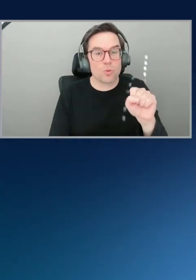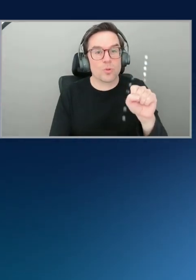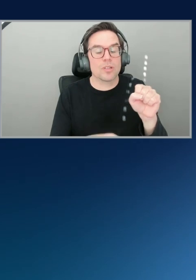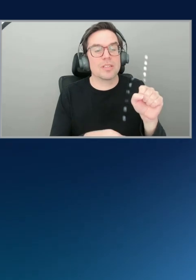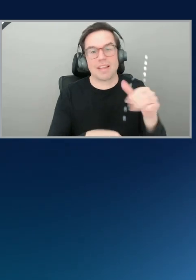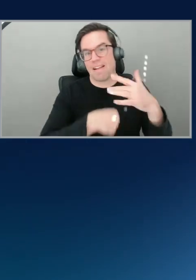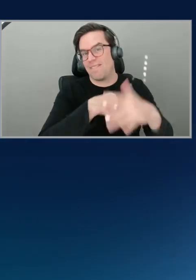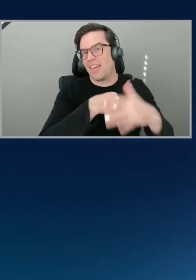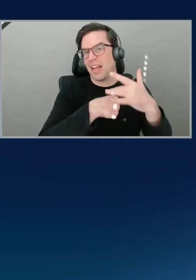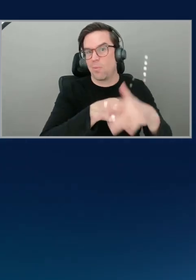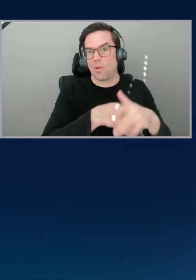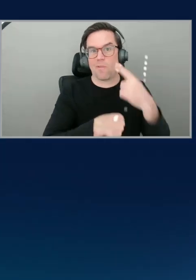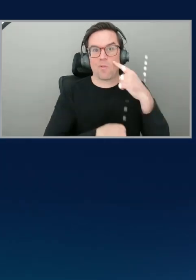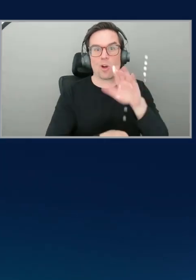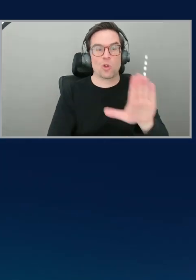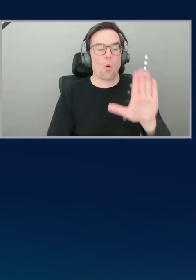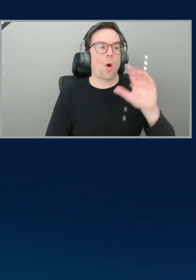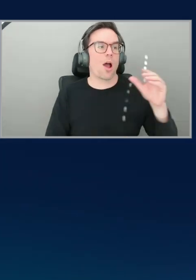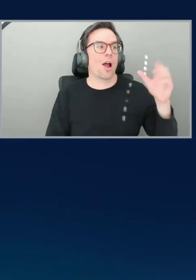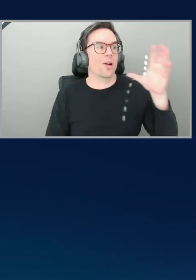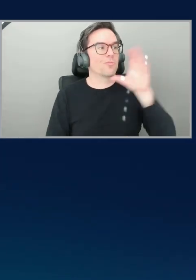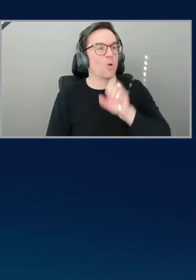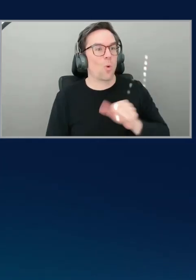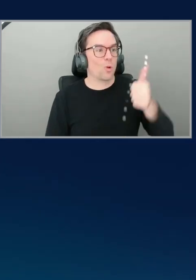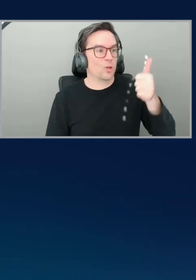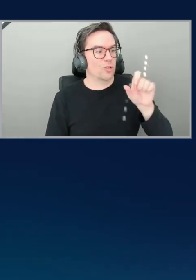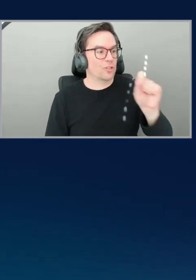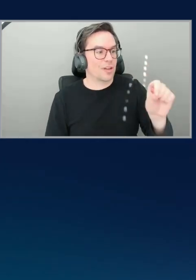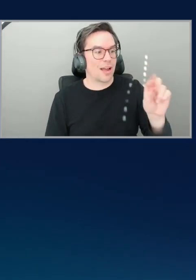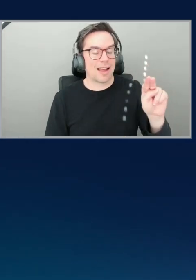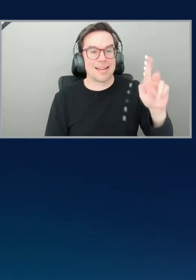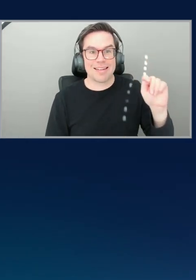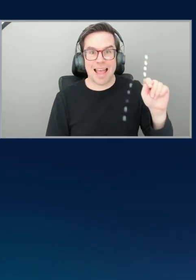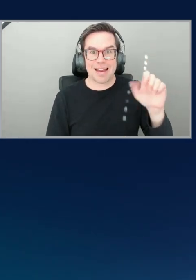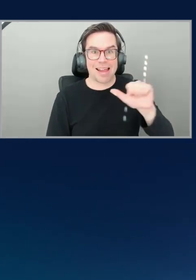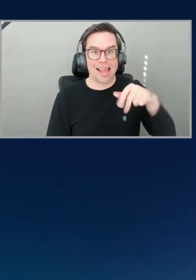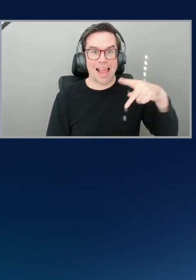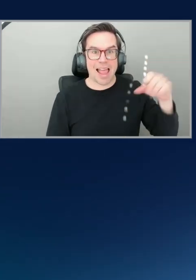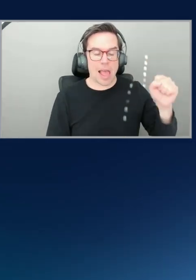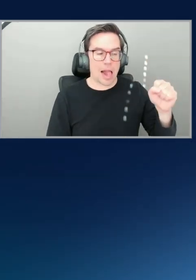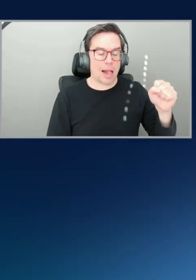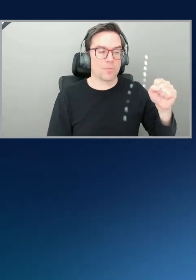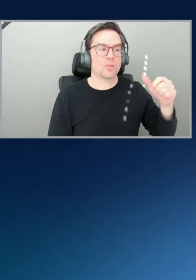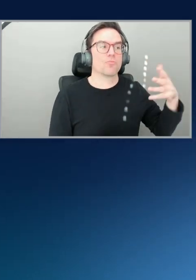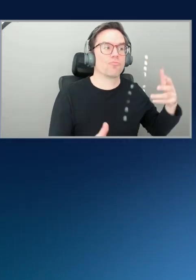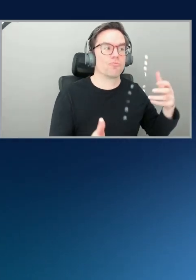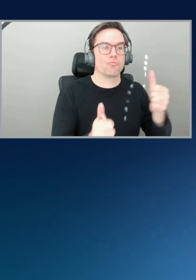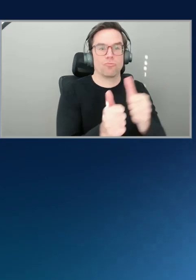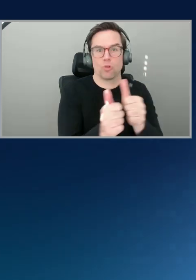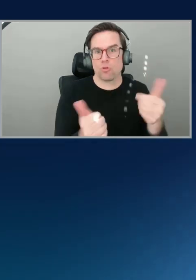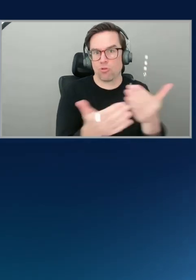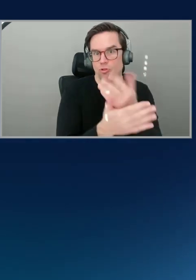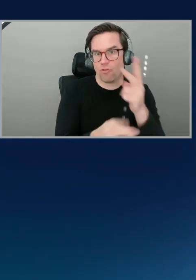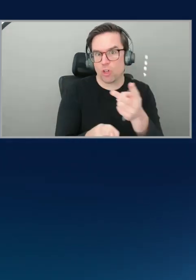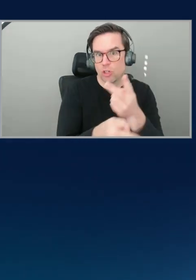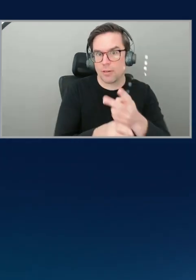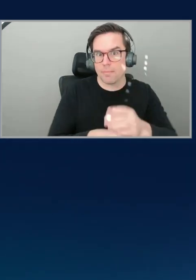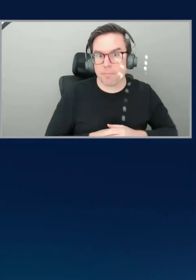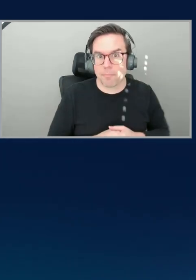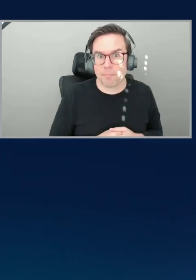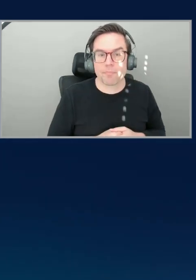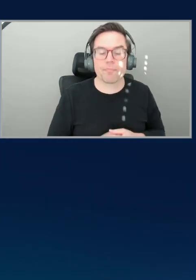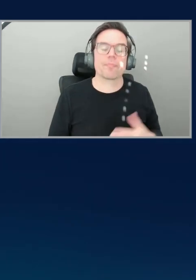legacy .NET applications, try to get them to a newer version. And I think historically these have been more of a